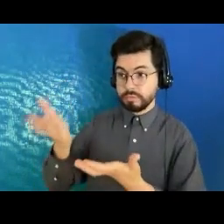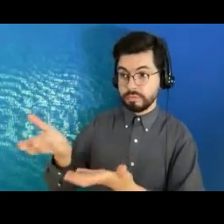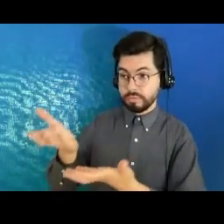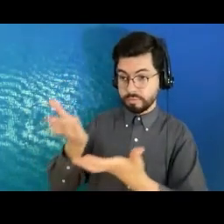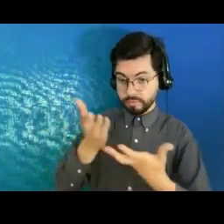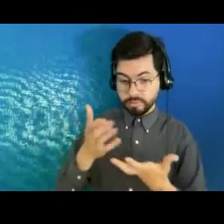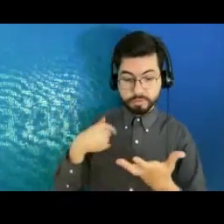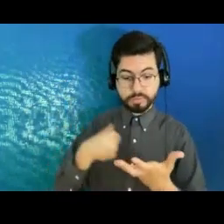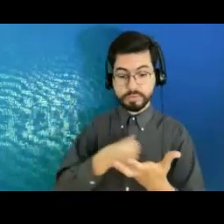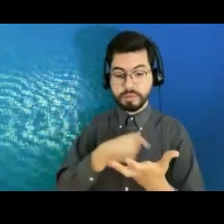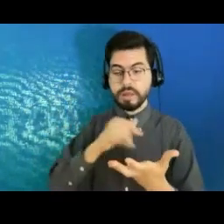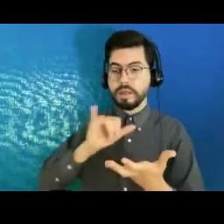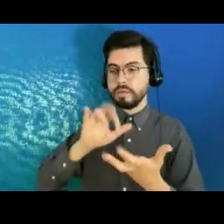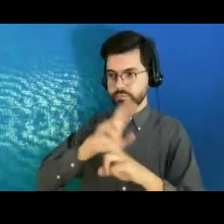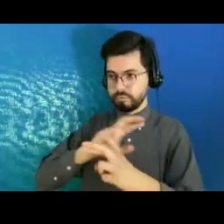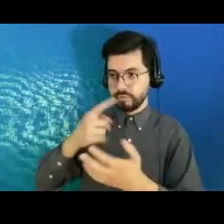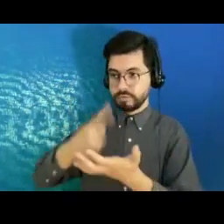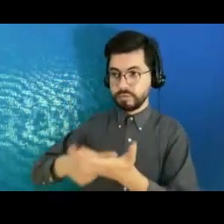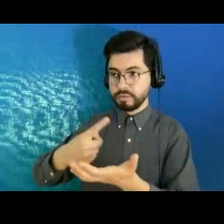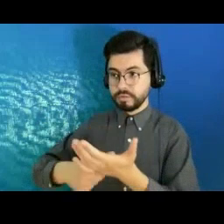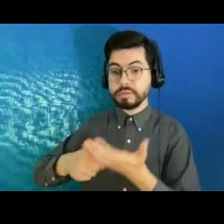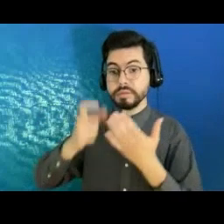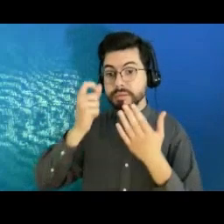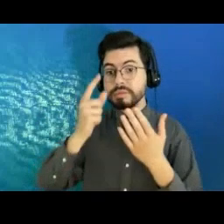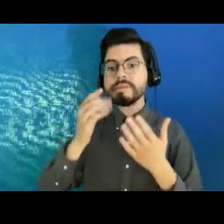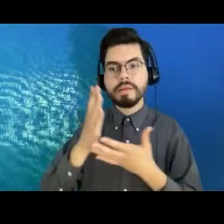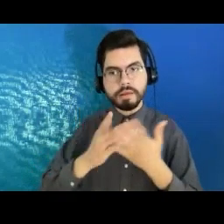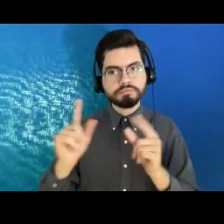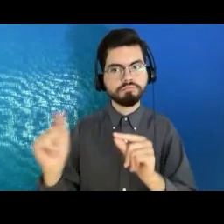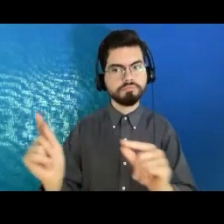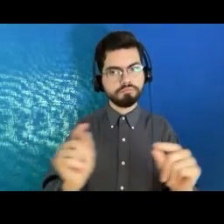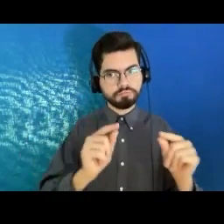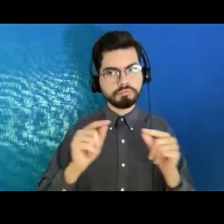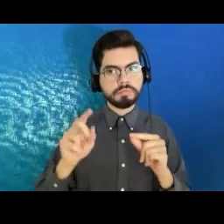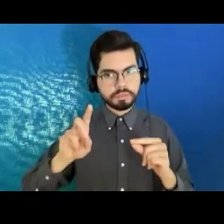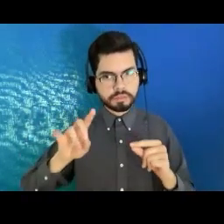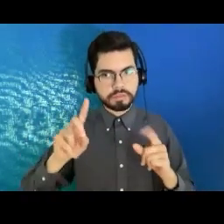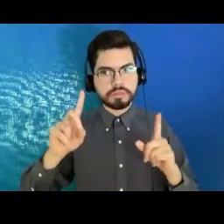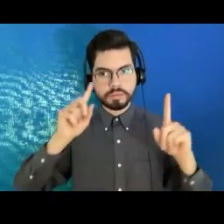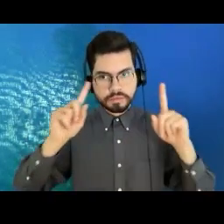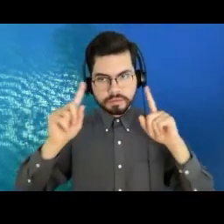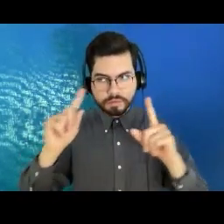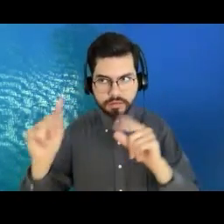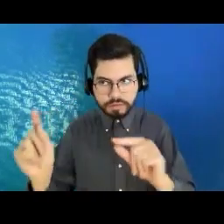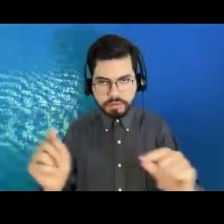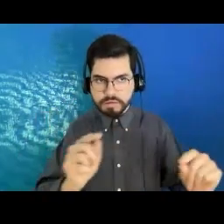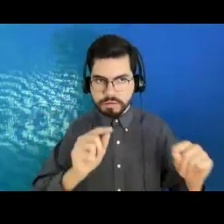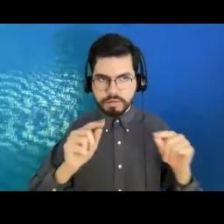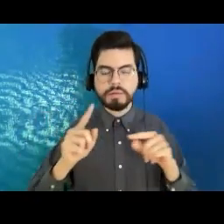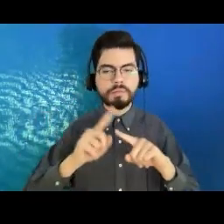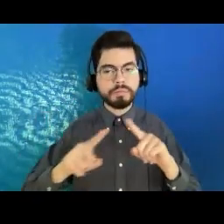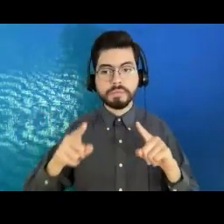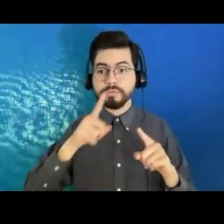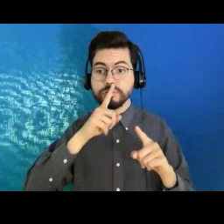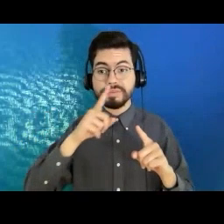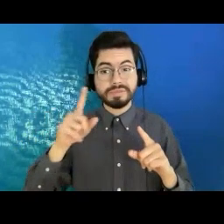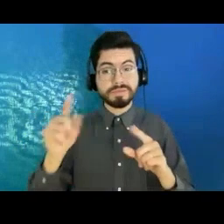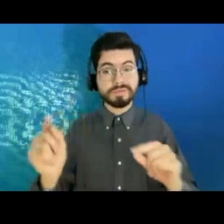can't quote necessarily what they are going to be, but just know that we are very active in our engagement with them.